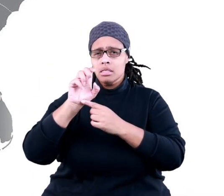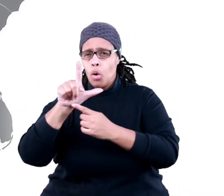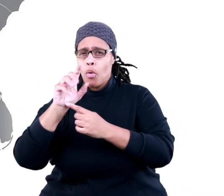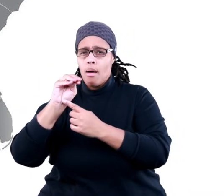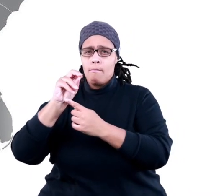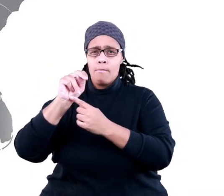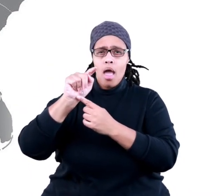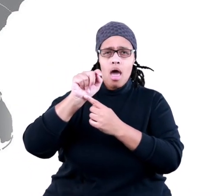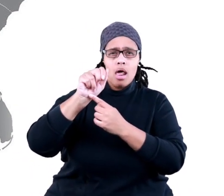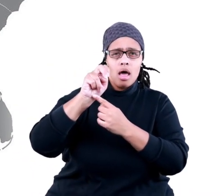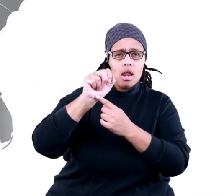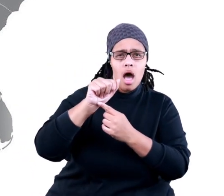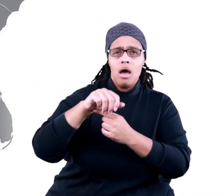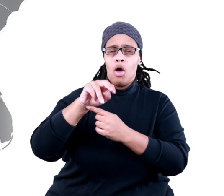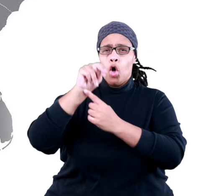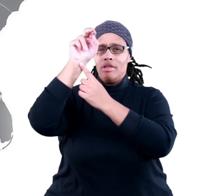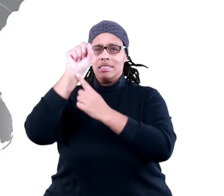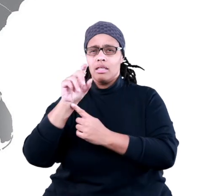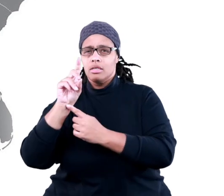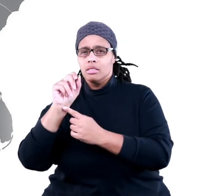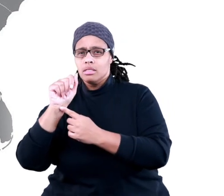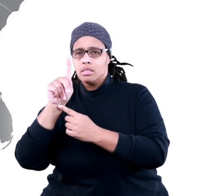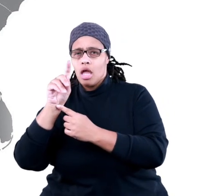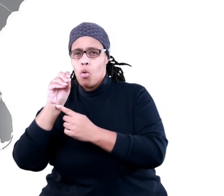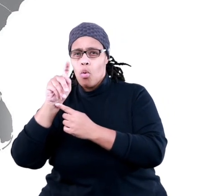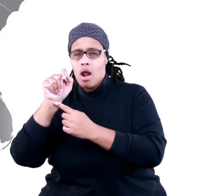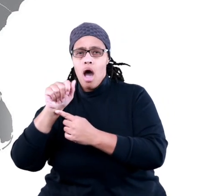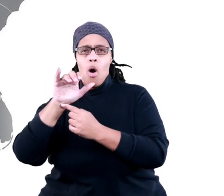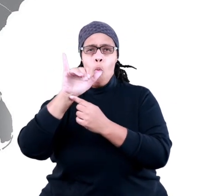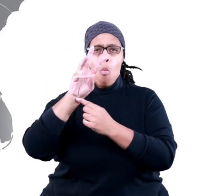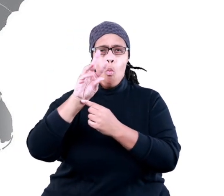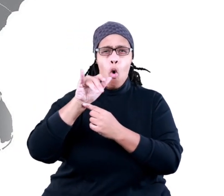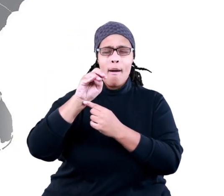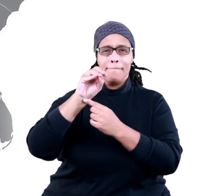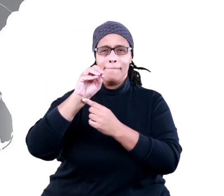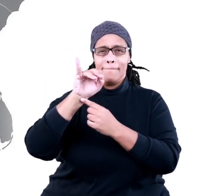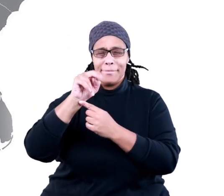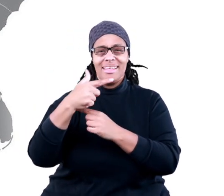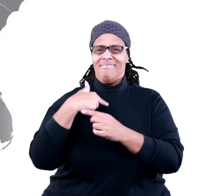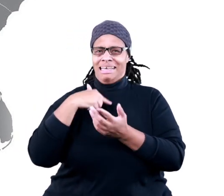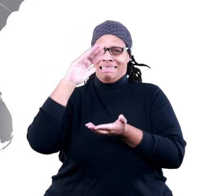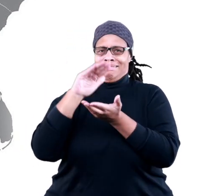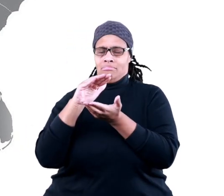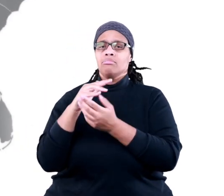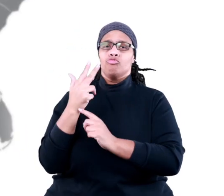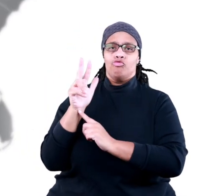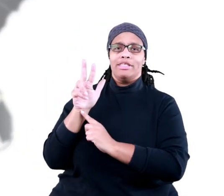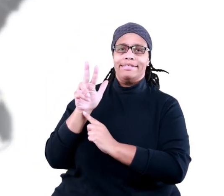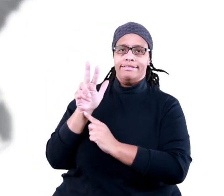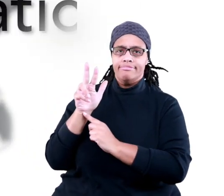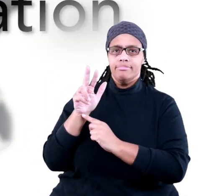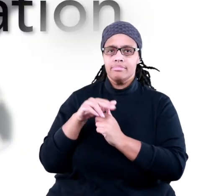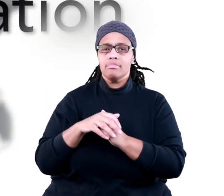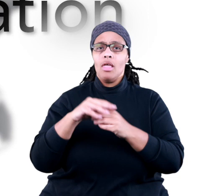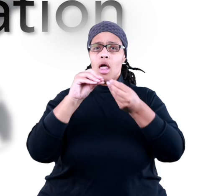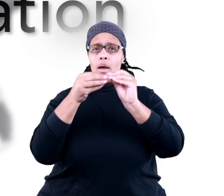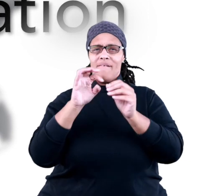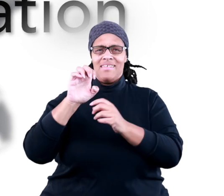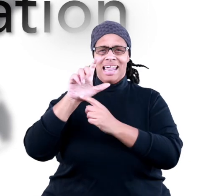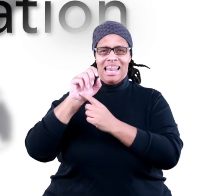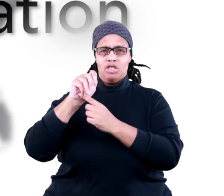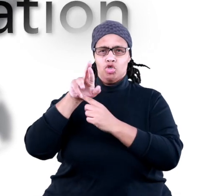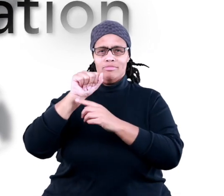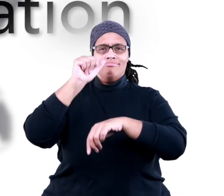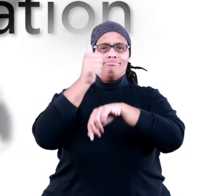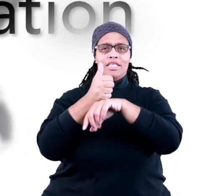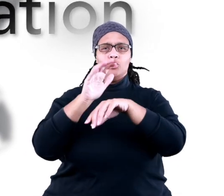Alaska, Delaware, Montana, North and South Dakota, and Wyoming have the least, with 3. The number of